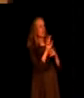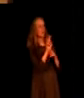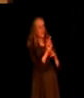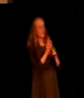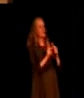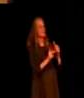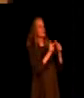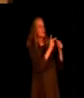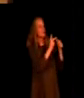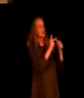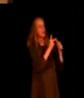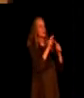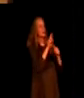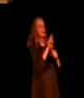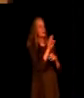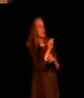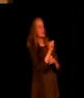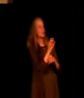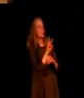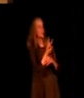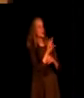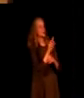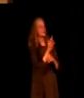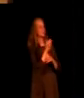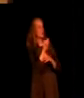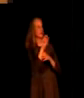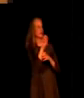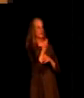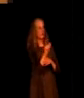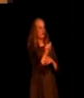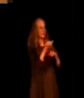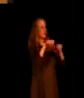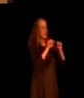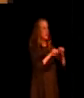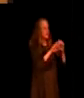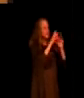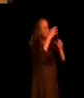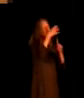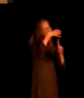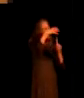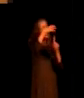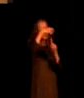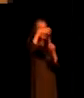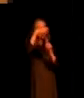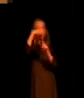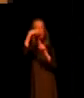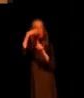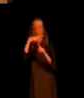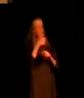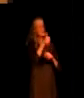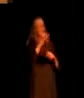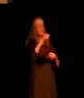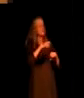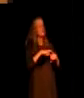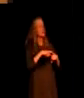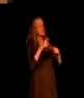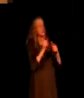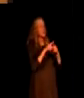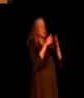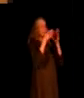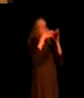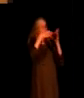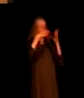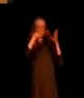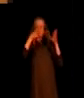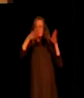primary raw data stream. And they can launch them anytime they want and then get them up there and line them up in a train. And